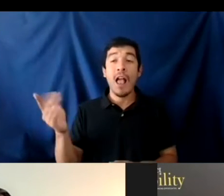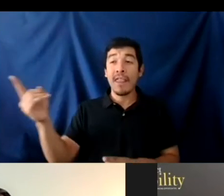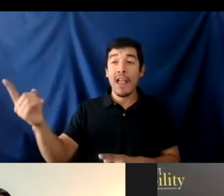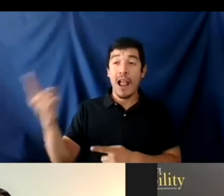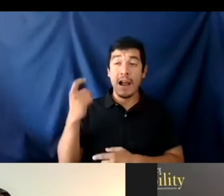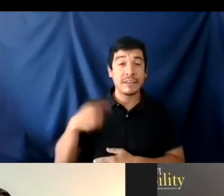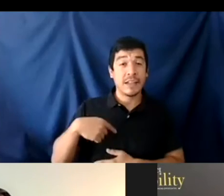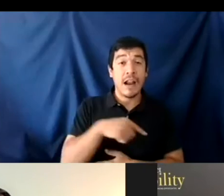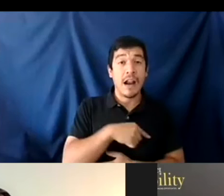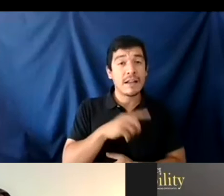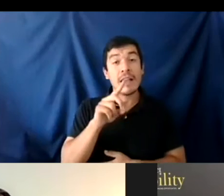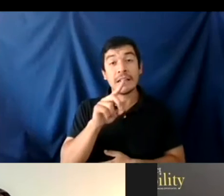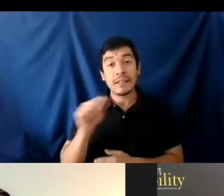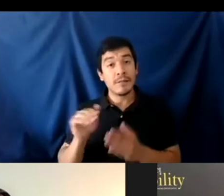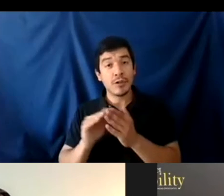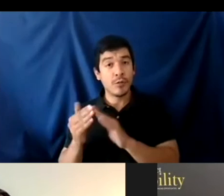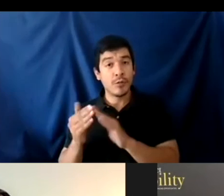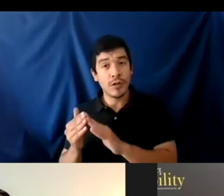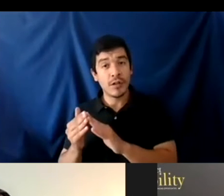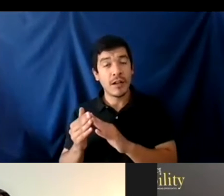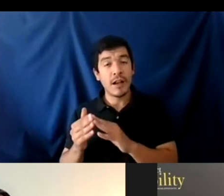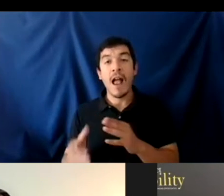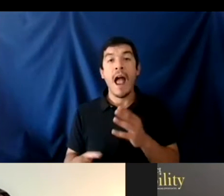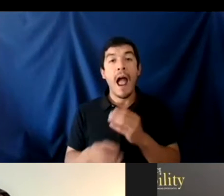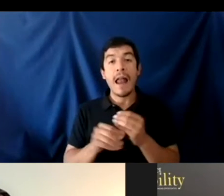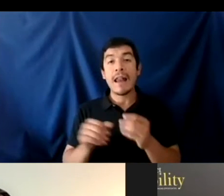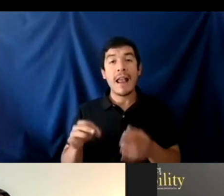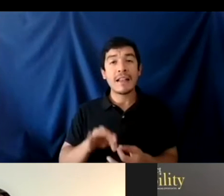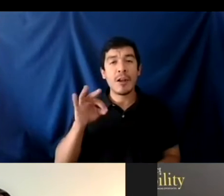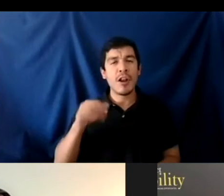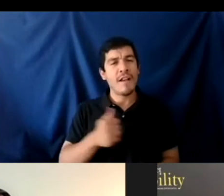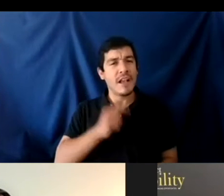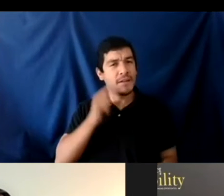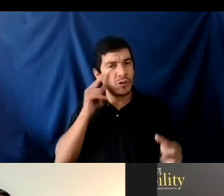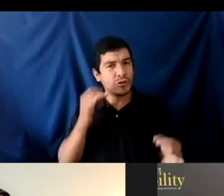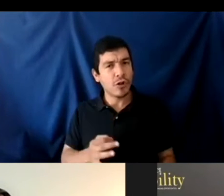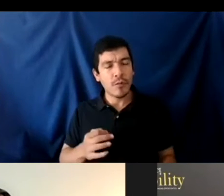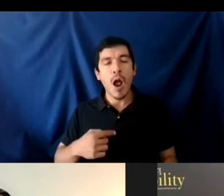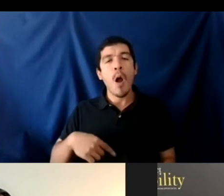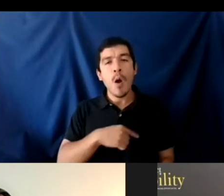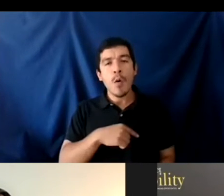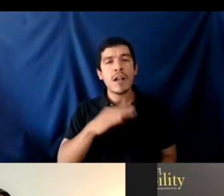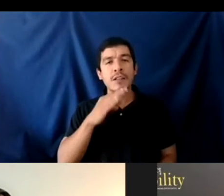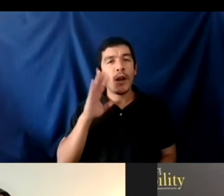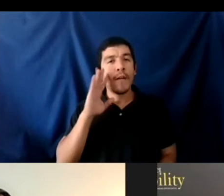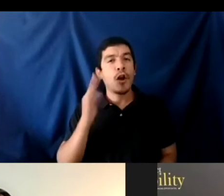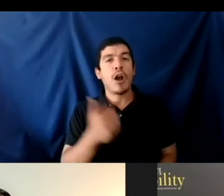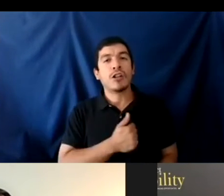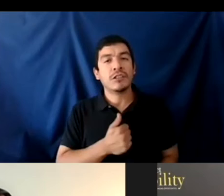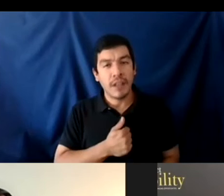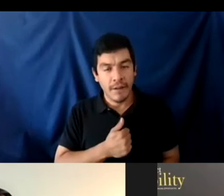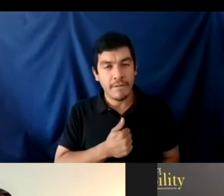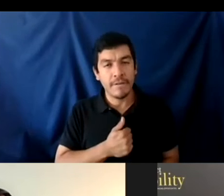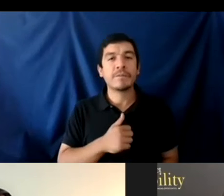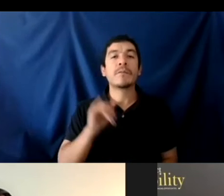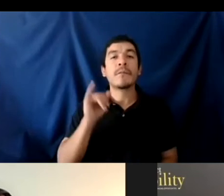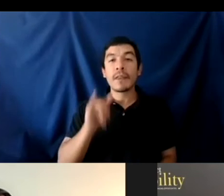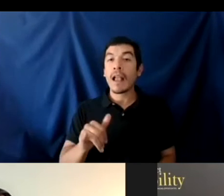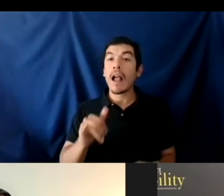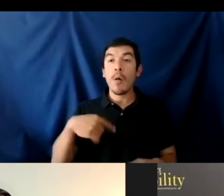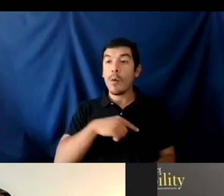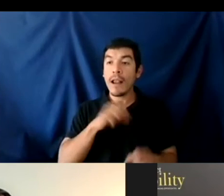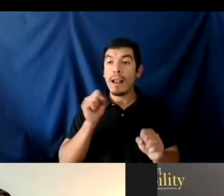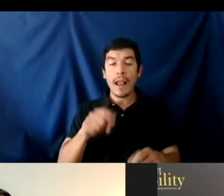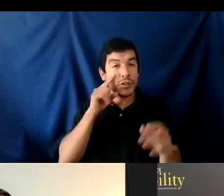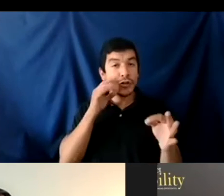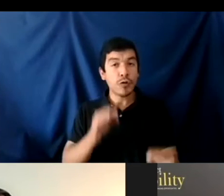with the disability community, and in a spirit of self-determination, we speaking for ourselves, so that we can